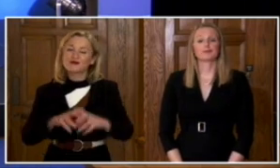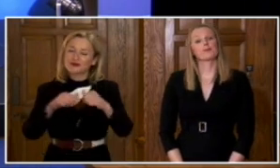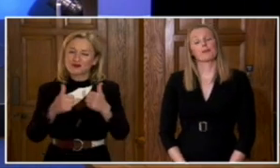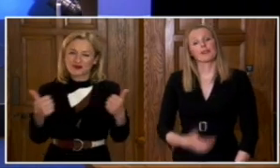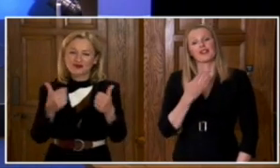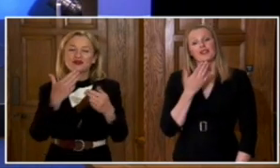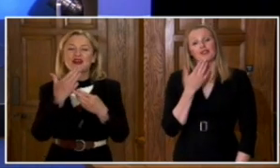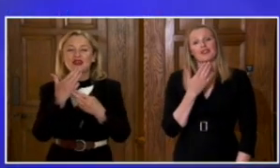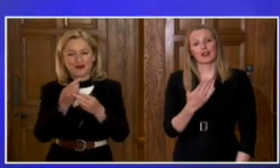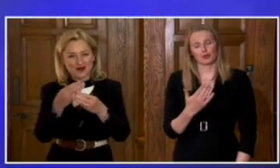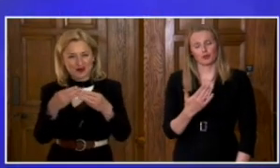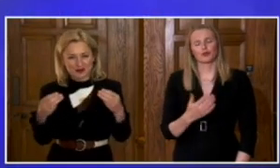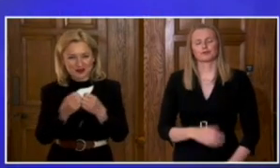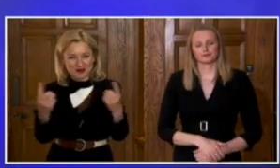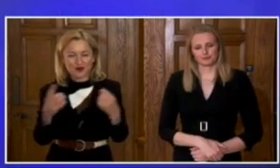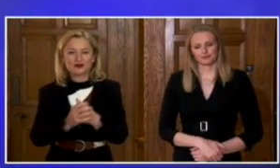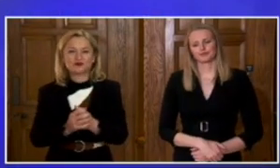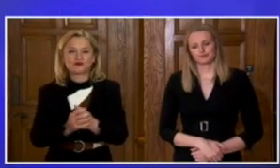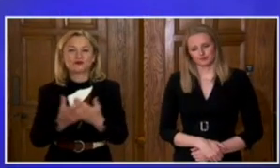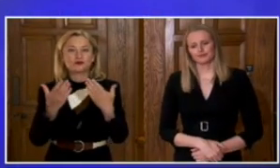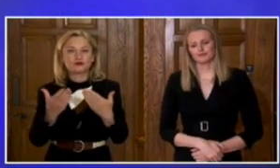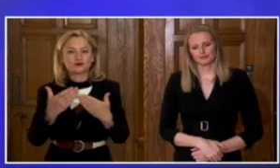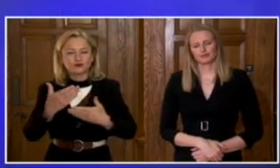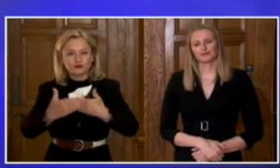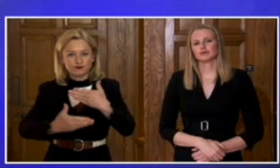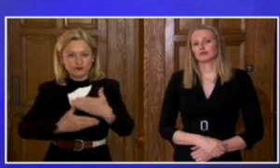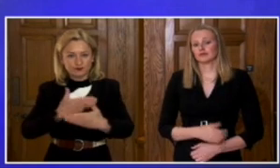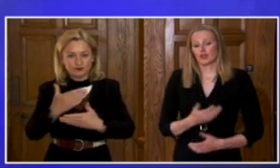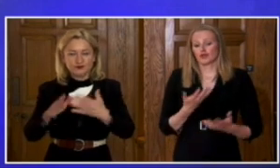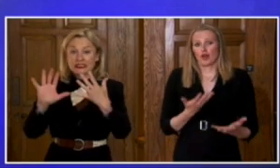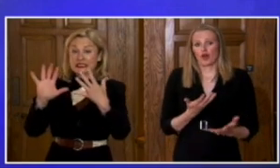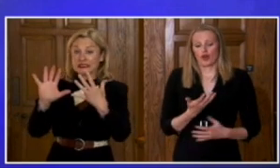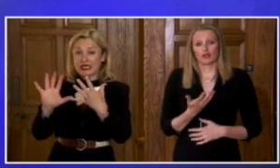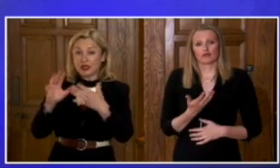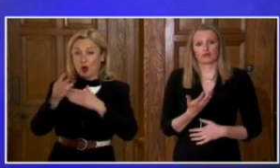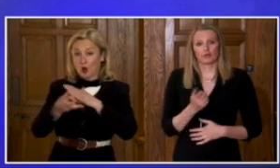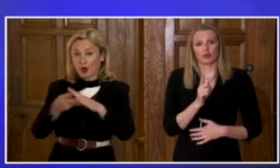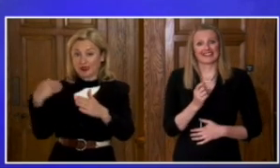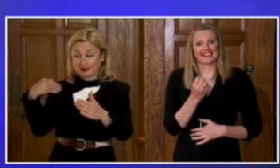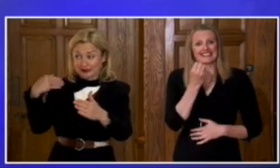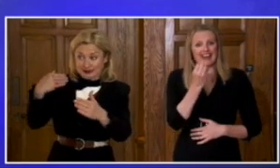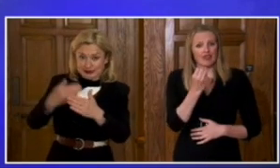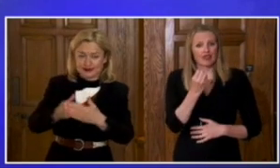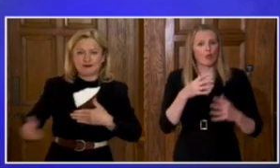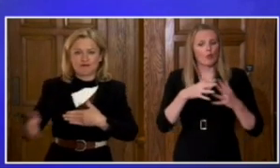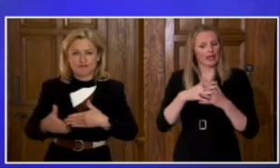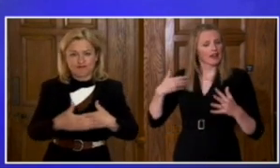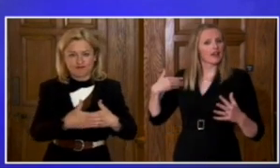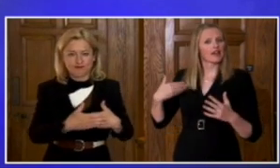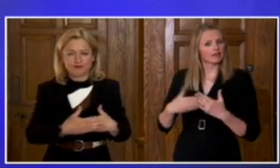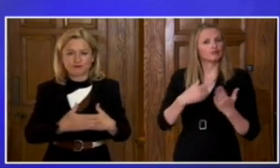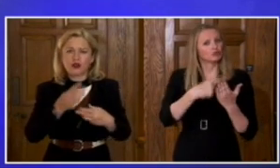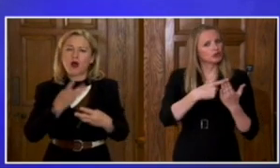Thank you very much. And as we approach the end of our 10th week of restrictions, I first of all want to express our